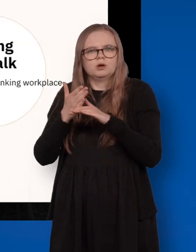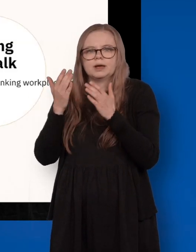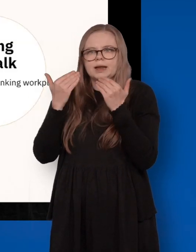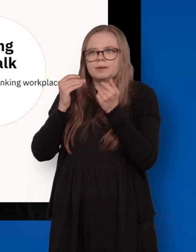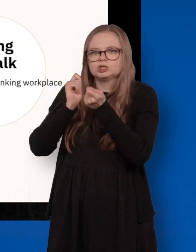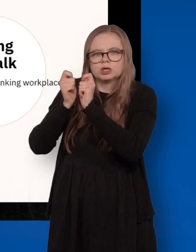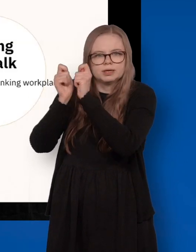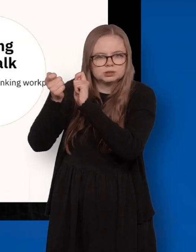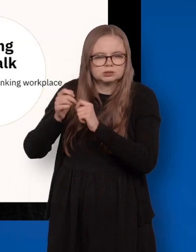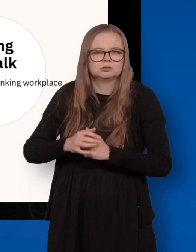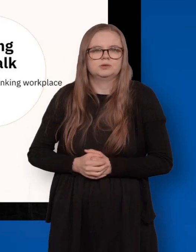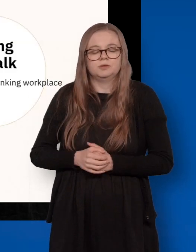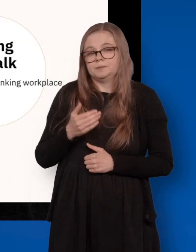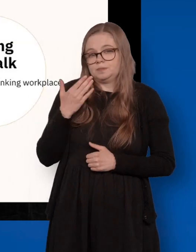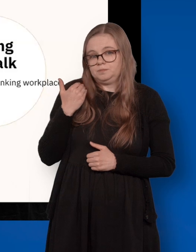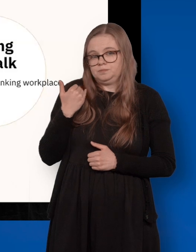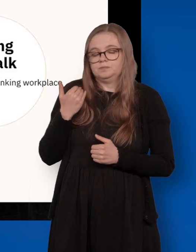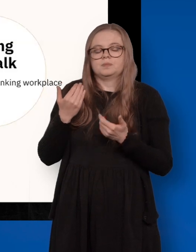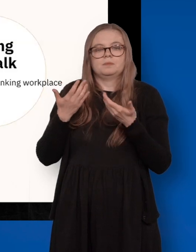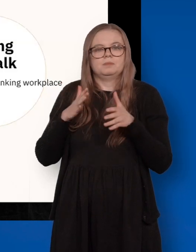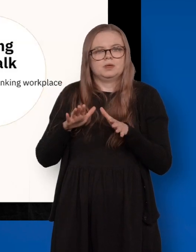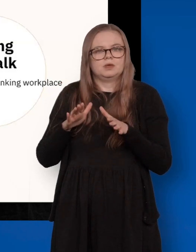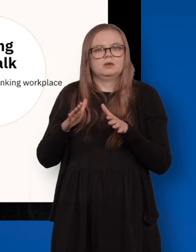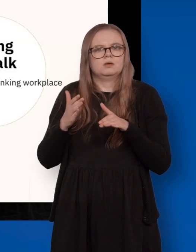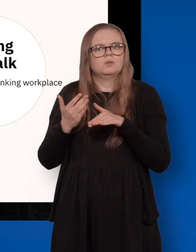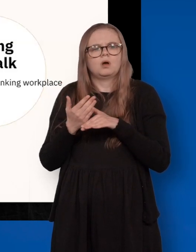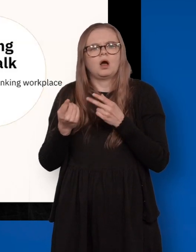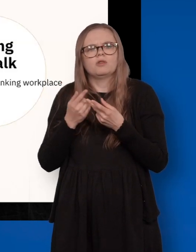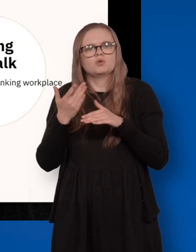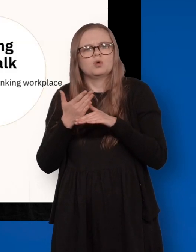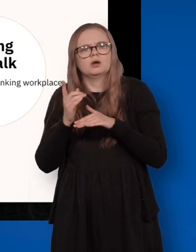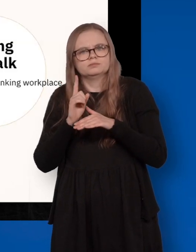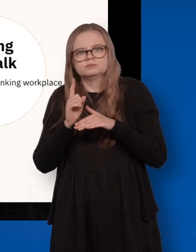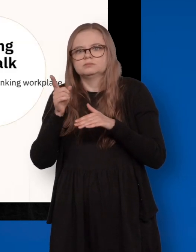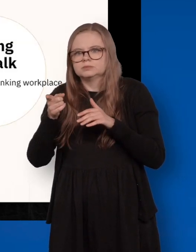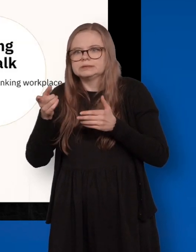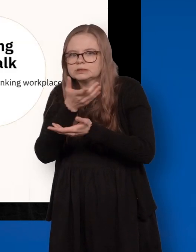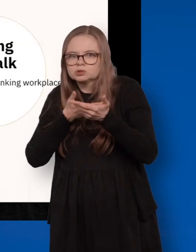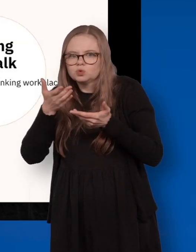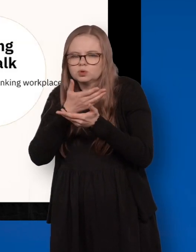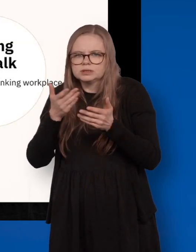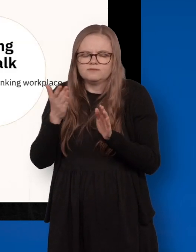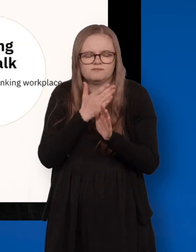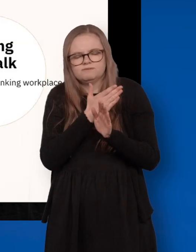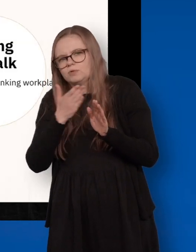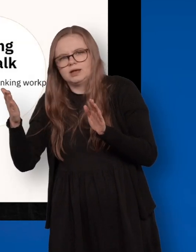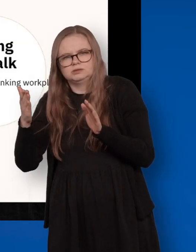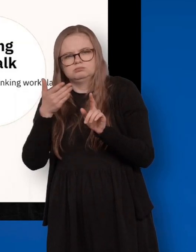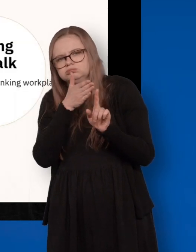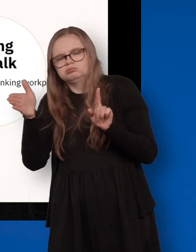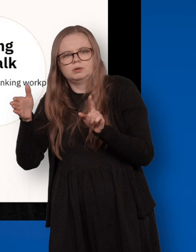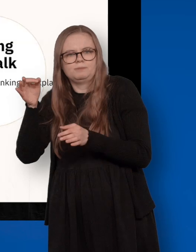climate change. Recently, we've also engaged with some of the discourse on the emergent far right.